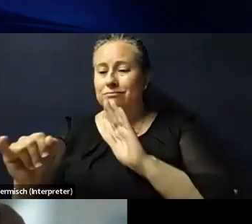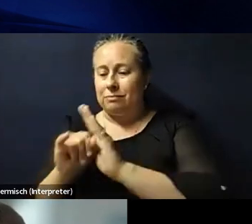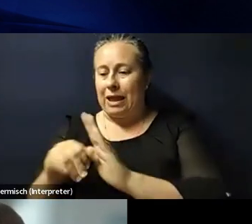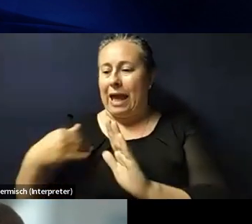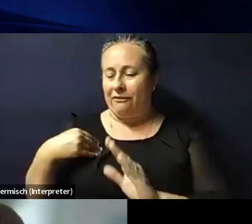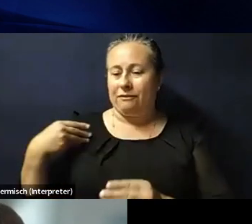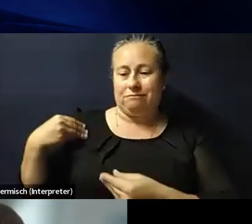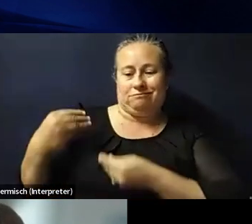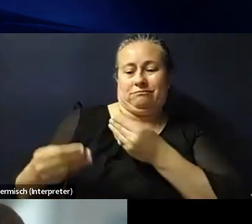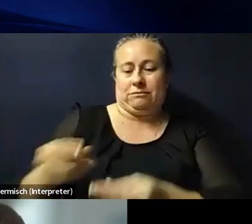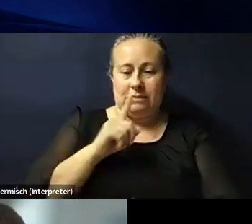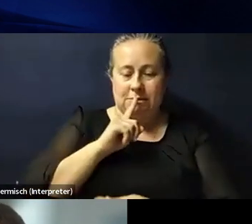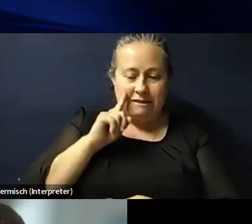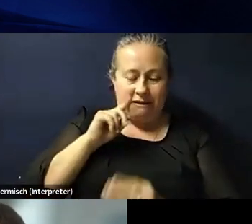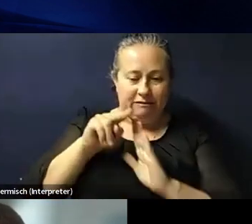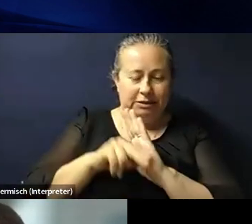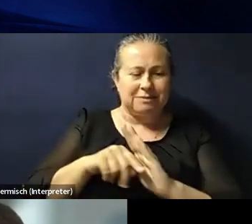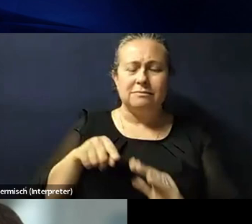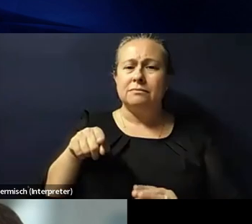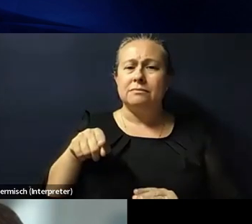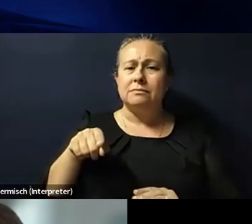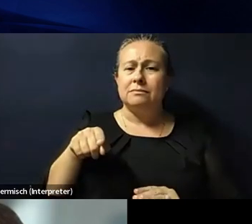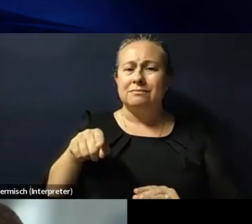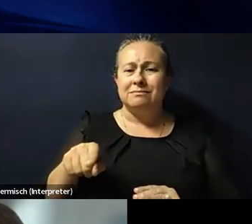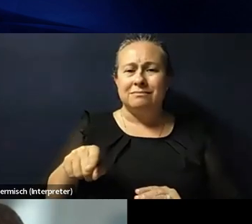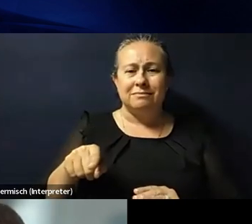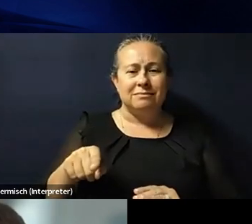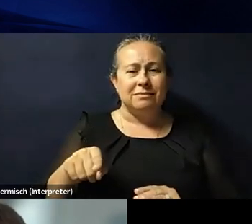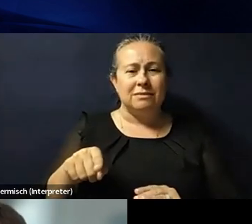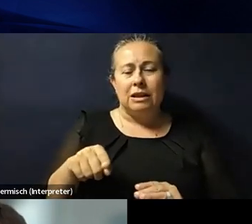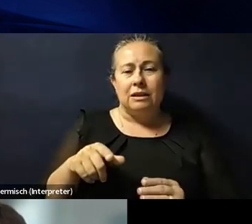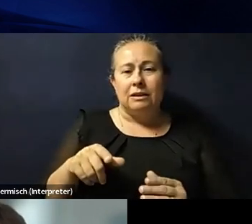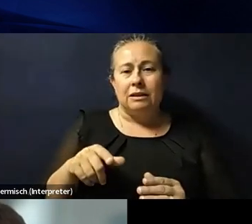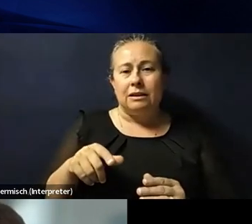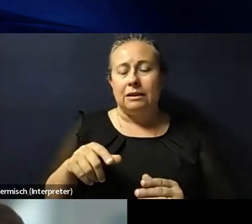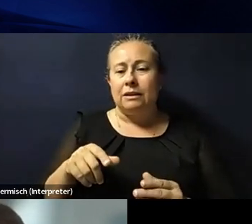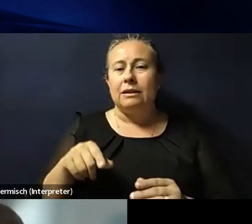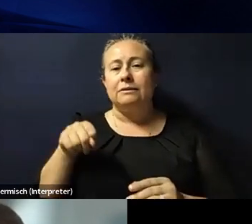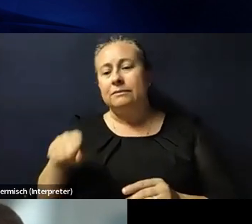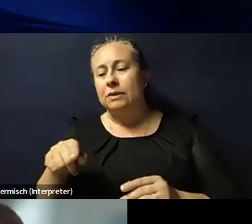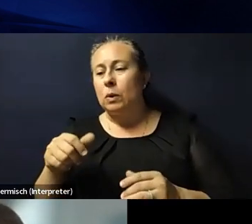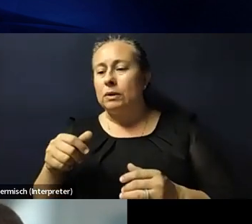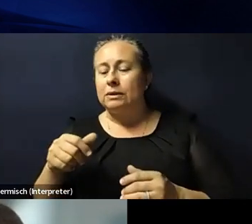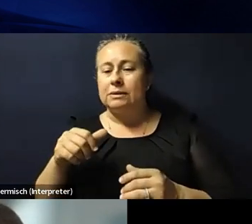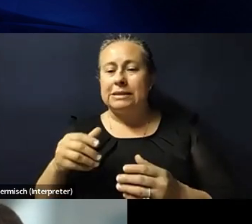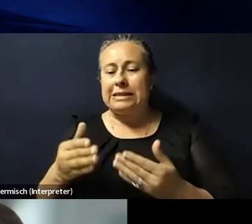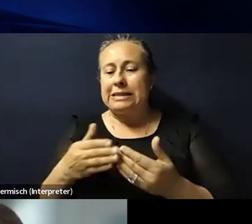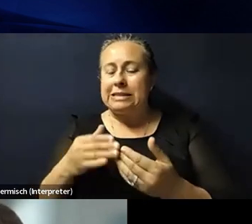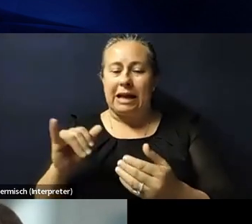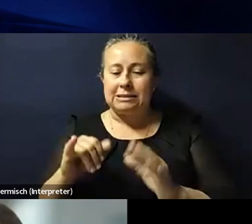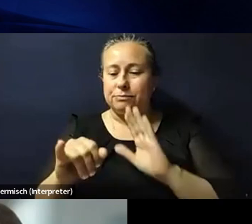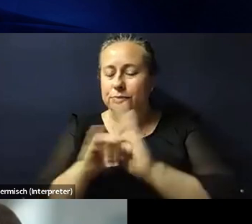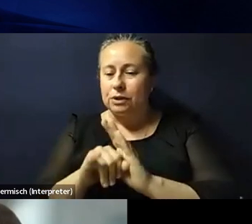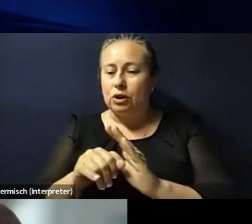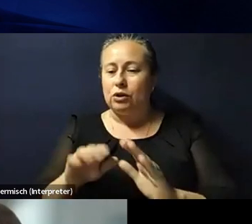deafness. And this was as easy as just doing a family history, like which deaf schools were kind of doing for pretty much the entire